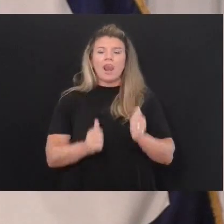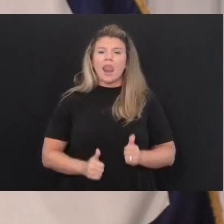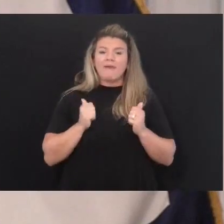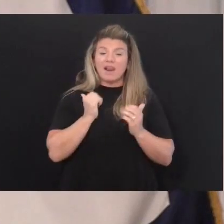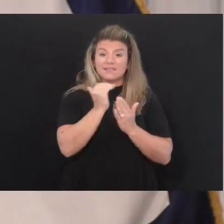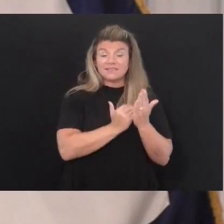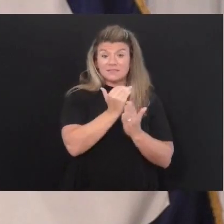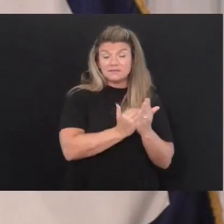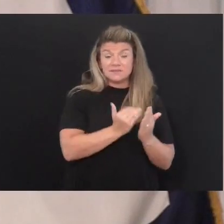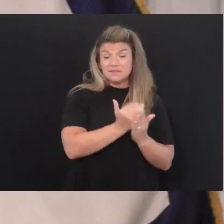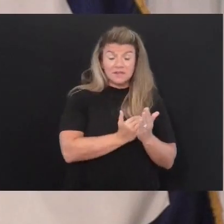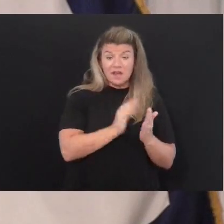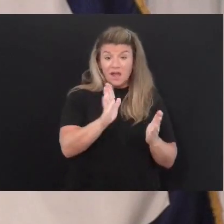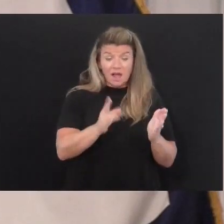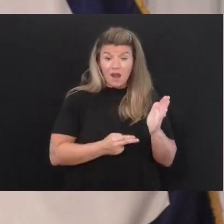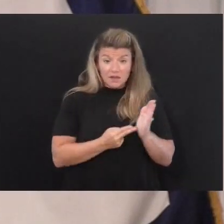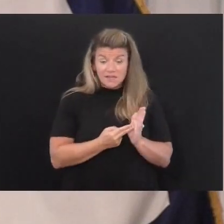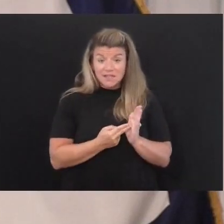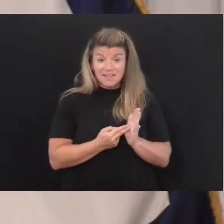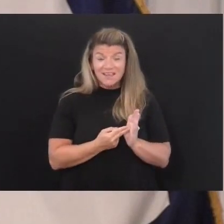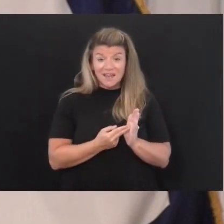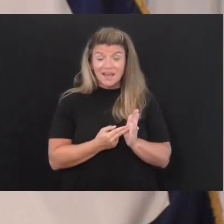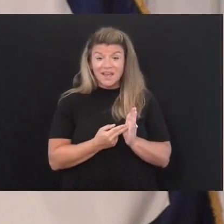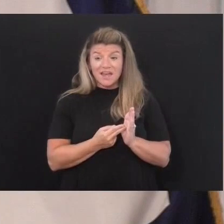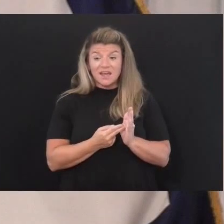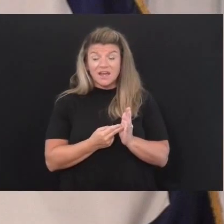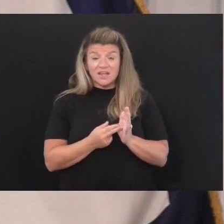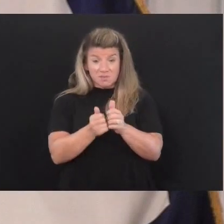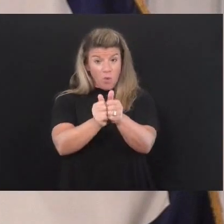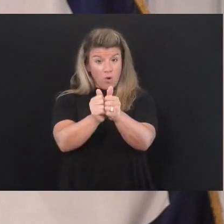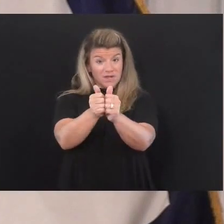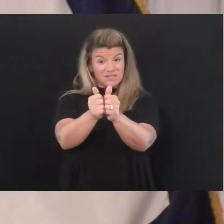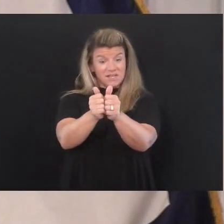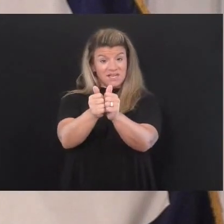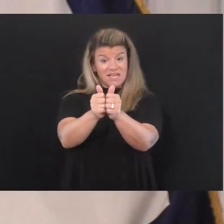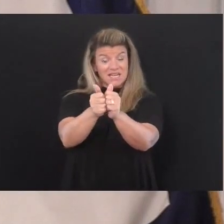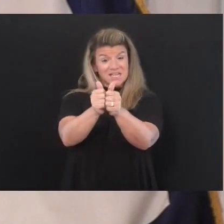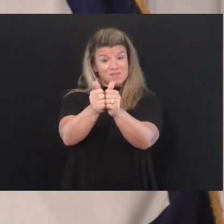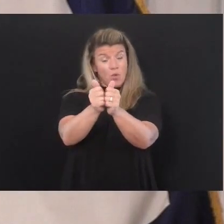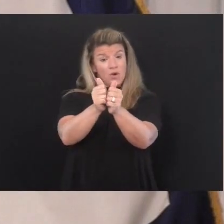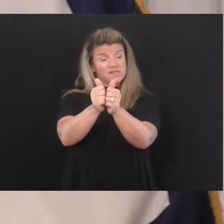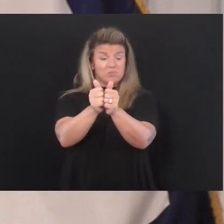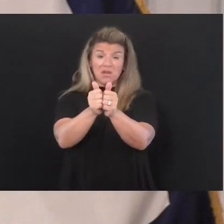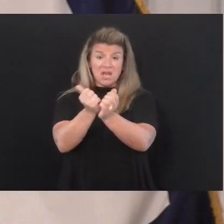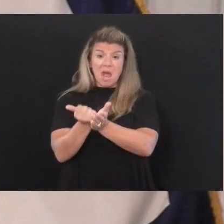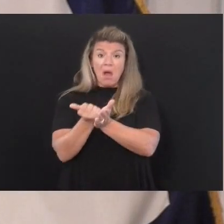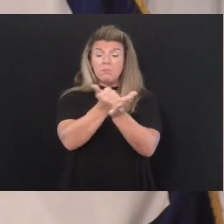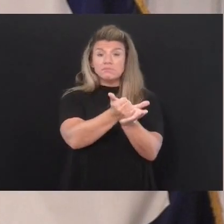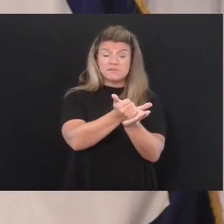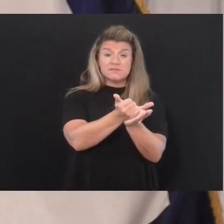to qualify under the CARES Act provisions.